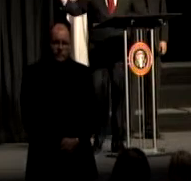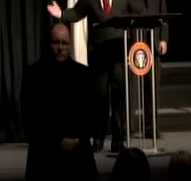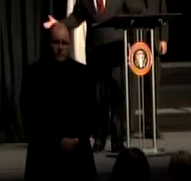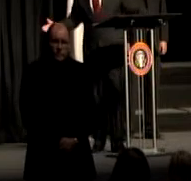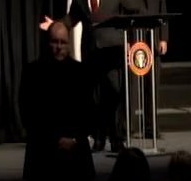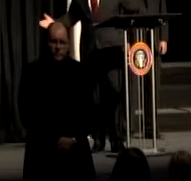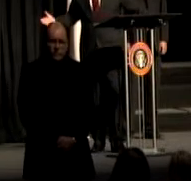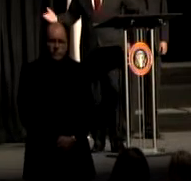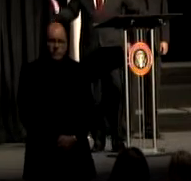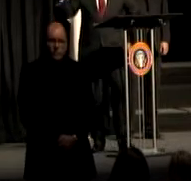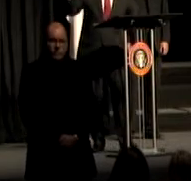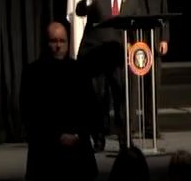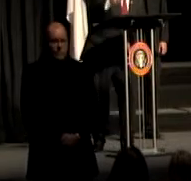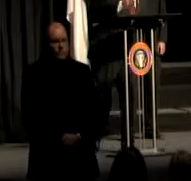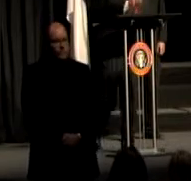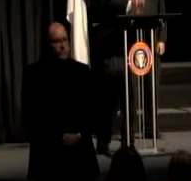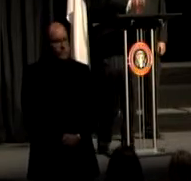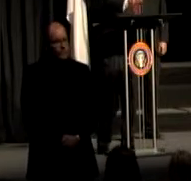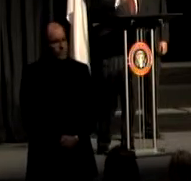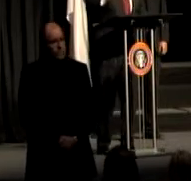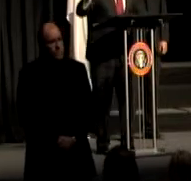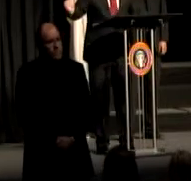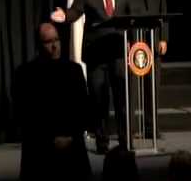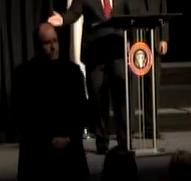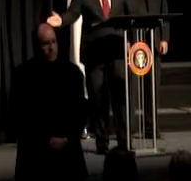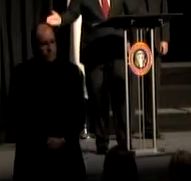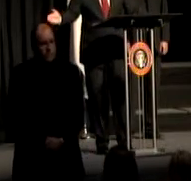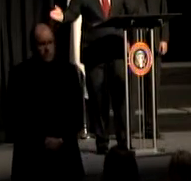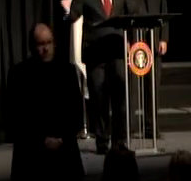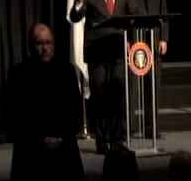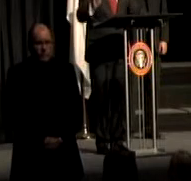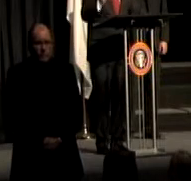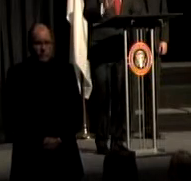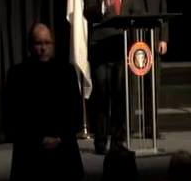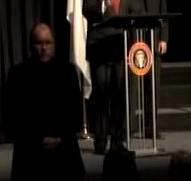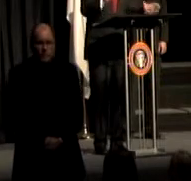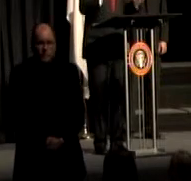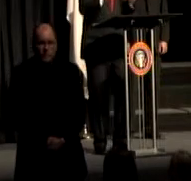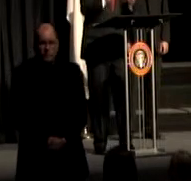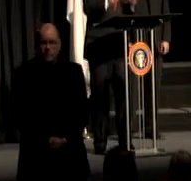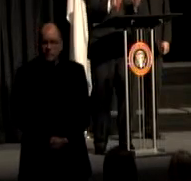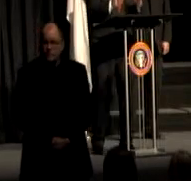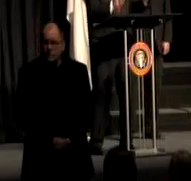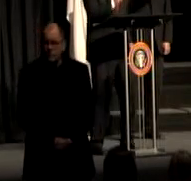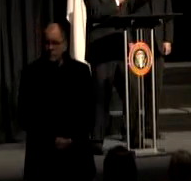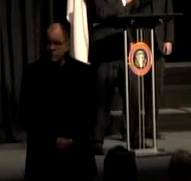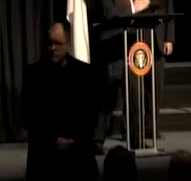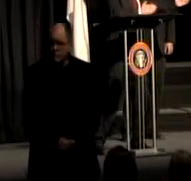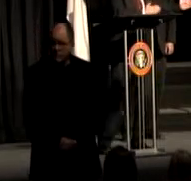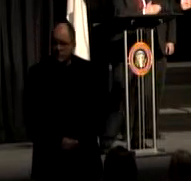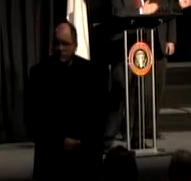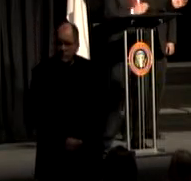to make money you have to do ministry to reach people and if we take that I can't